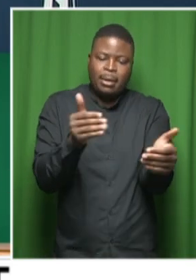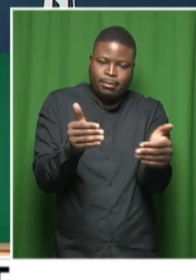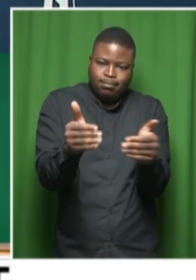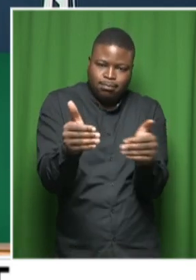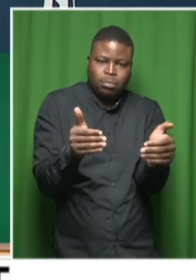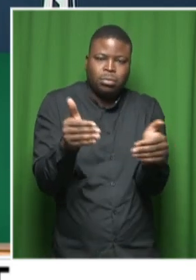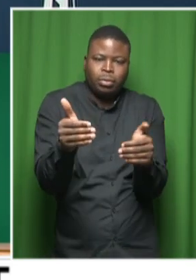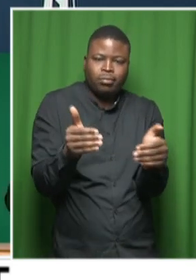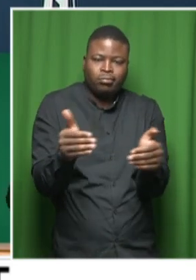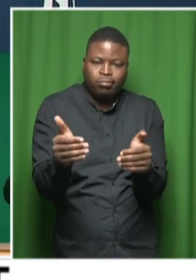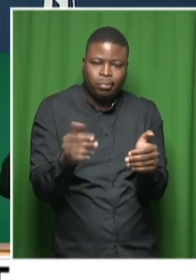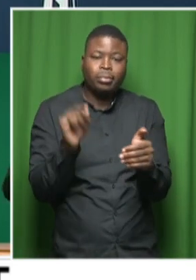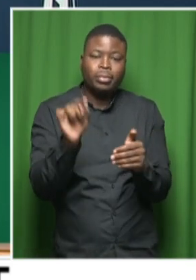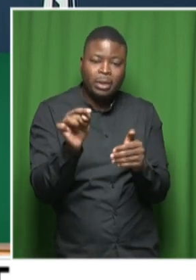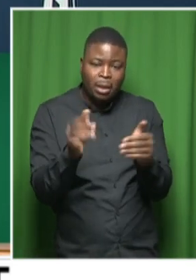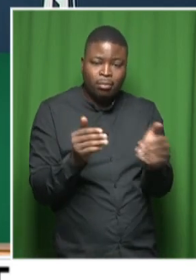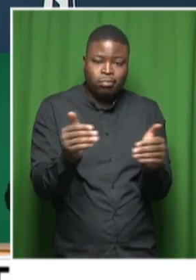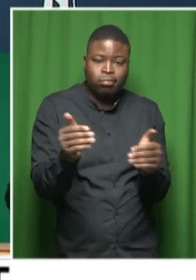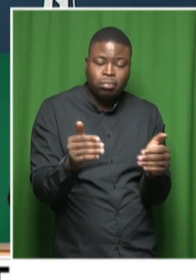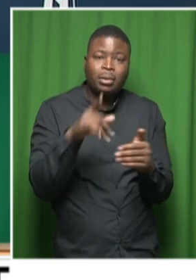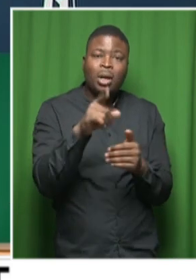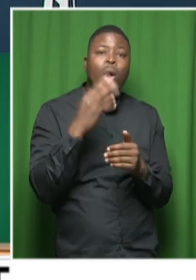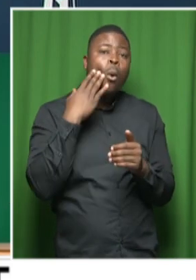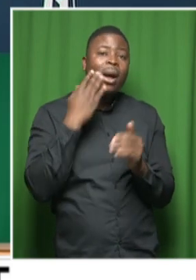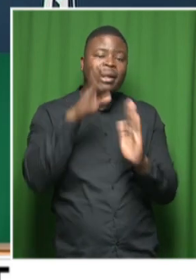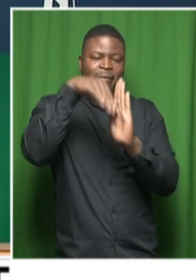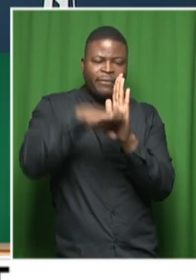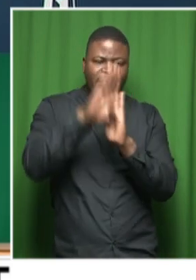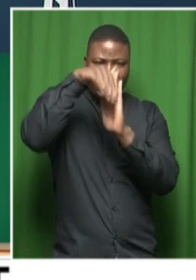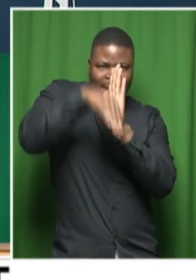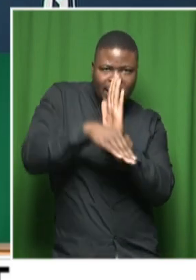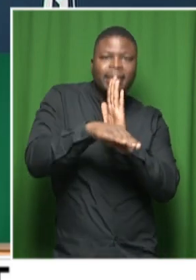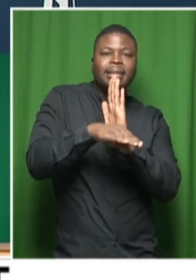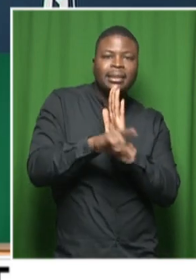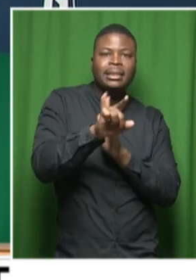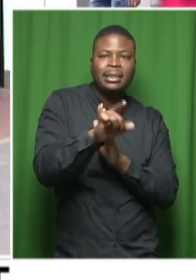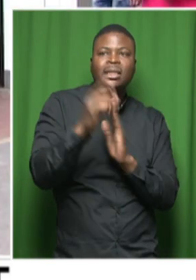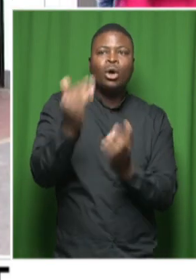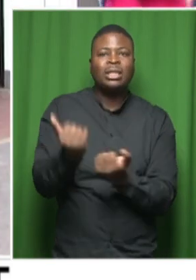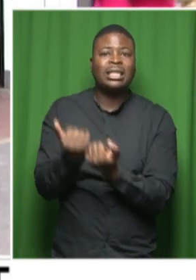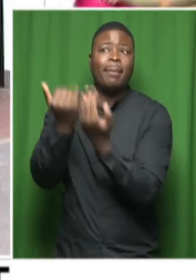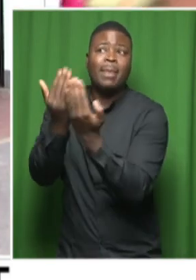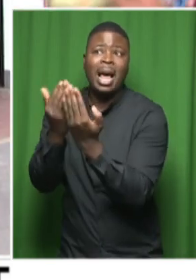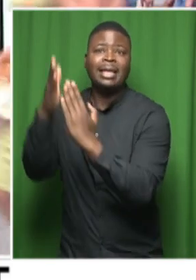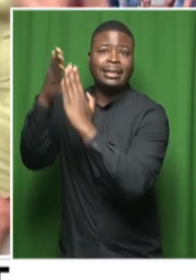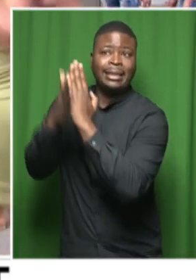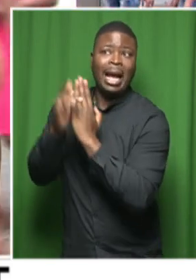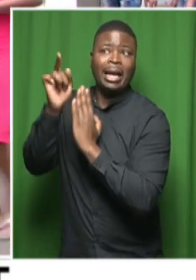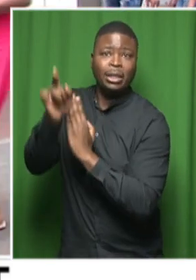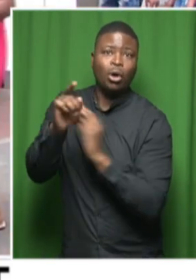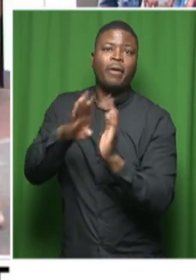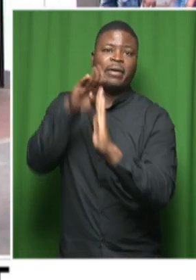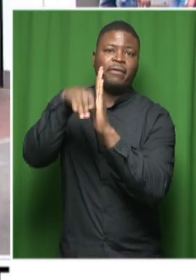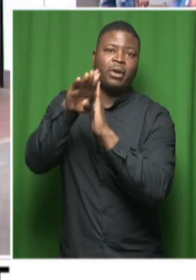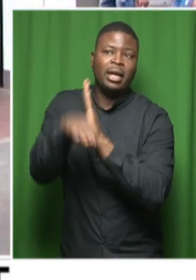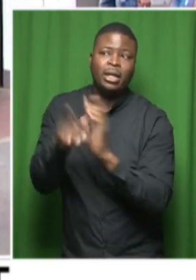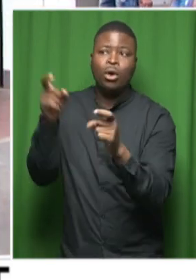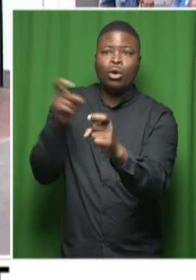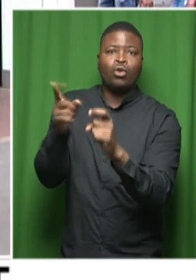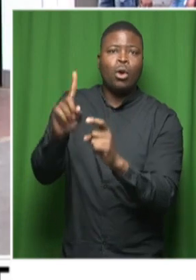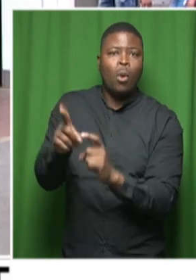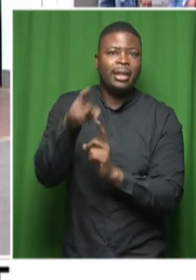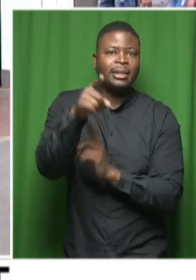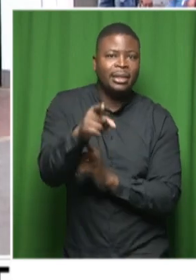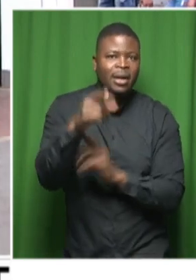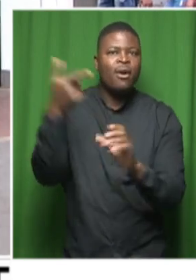as far as actually the economy, when the inflation, which is the supply side of the inflation, and which is driven by fuel and as well as